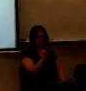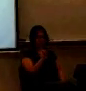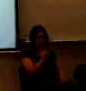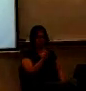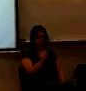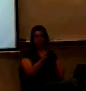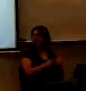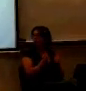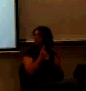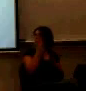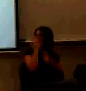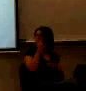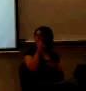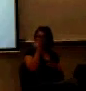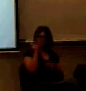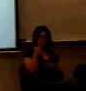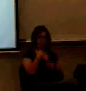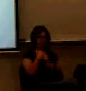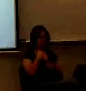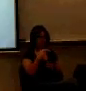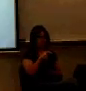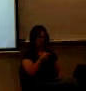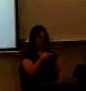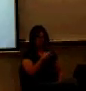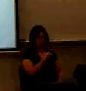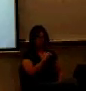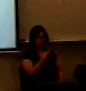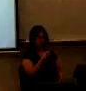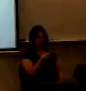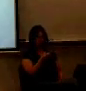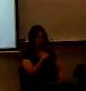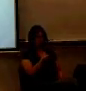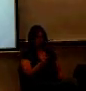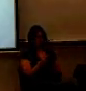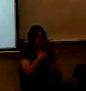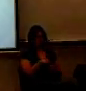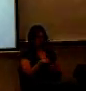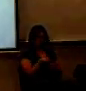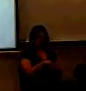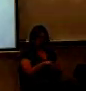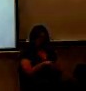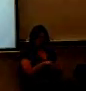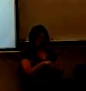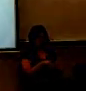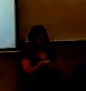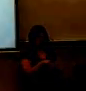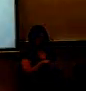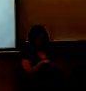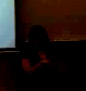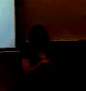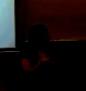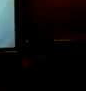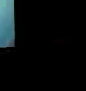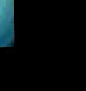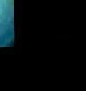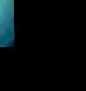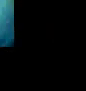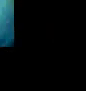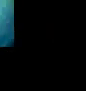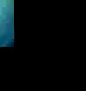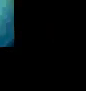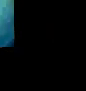This one's kind of interesting because it actually has a cyanobacteria that lives inside of it that fixes nitrogen, so it's got an interesting symbiotic